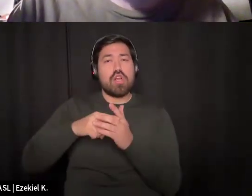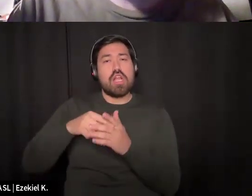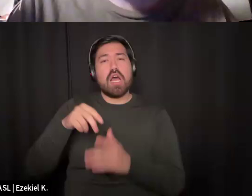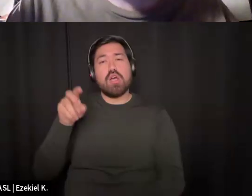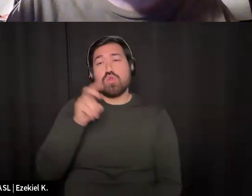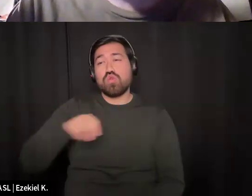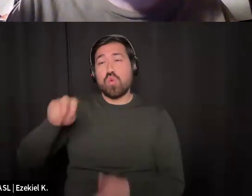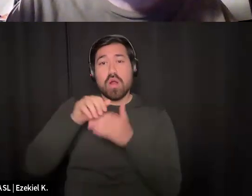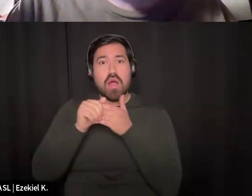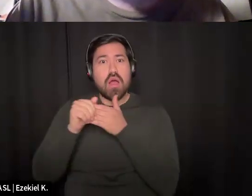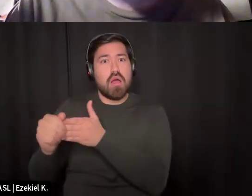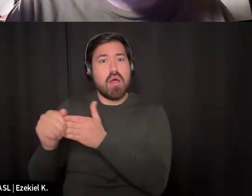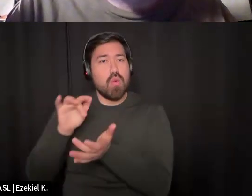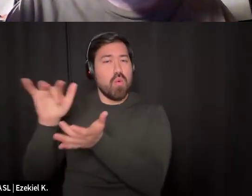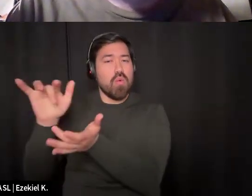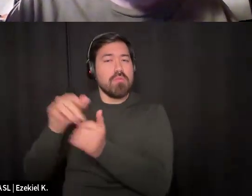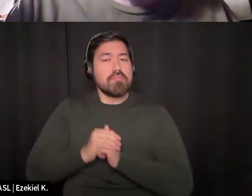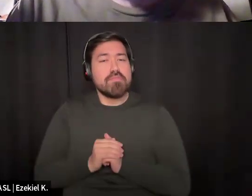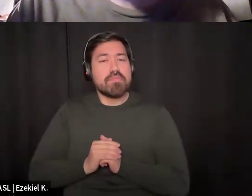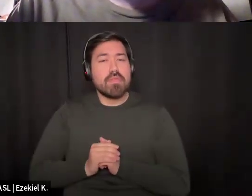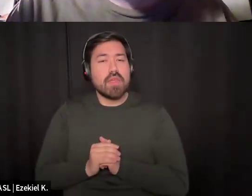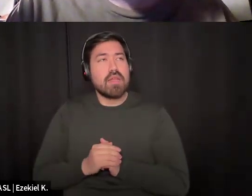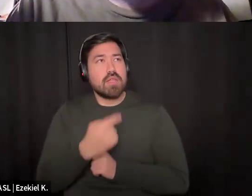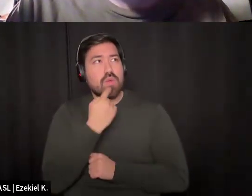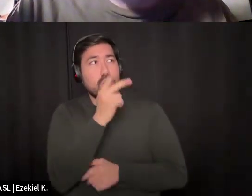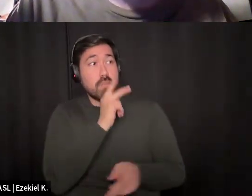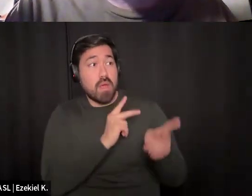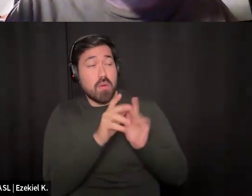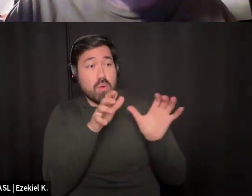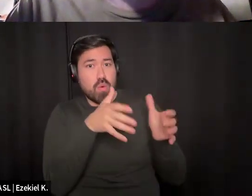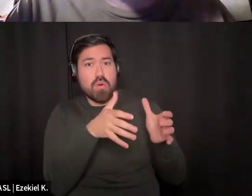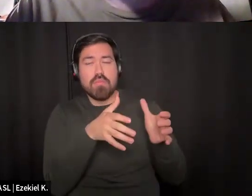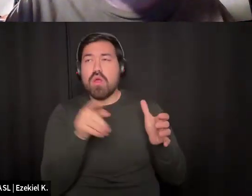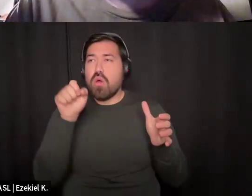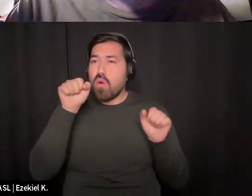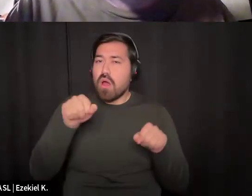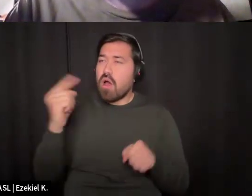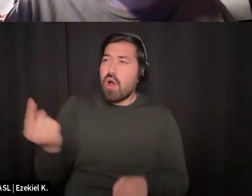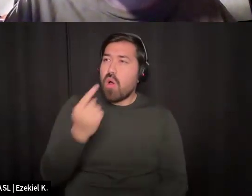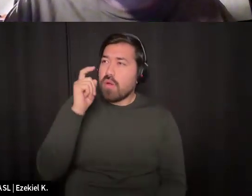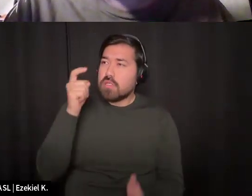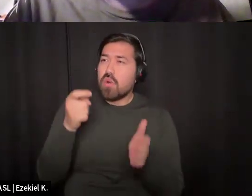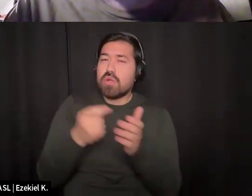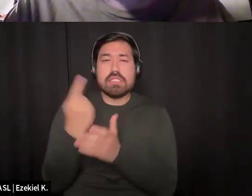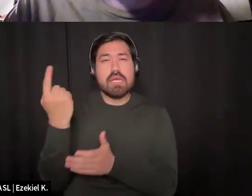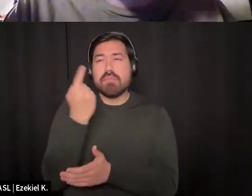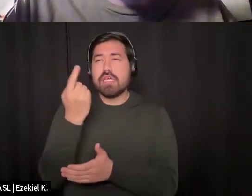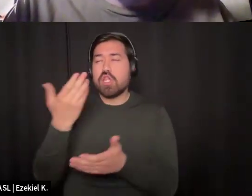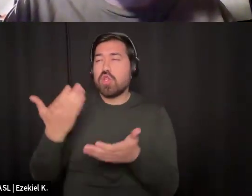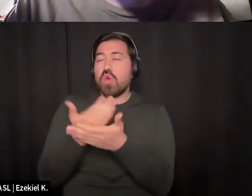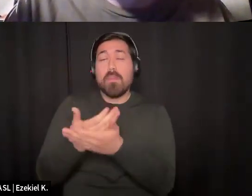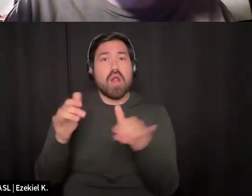And I guess one of his things that he's told people is like, you can always notice something new about a common